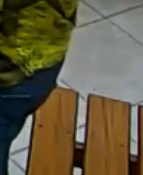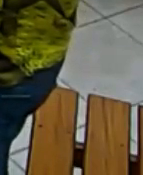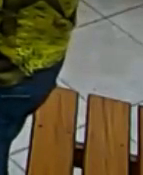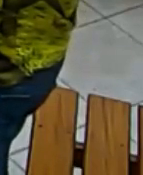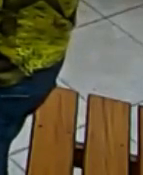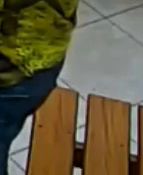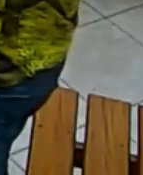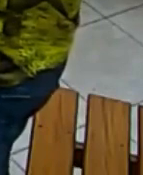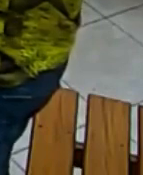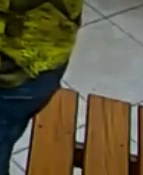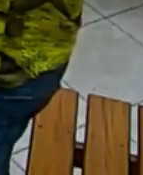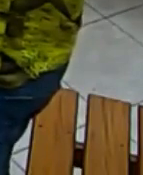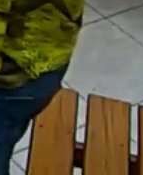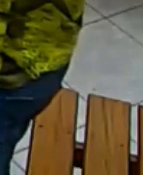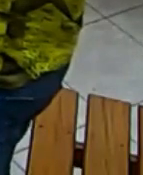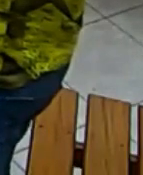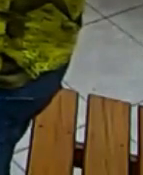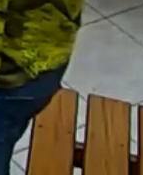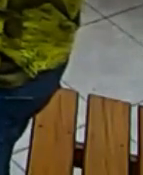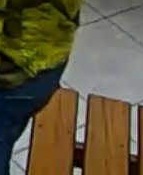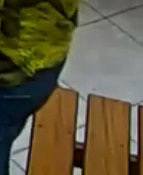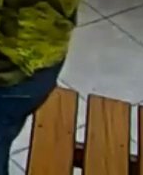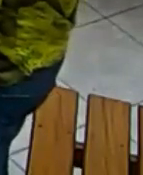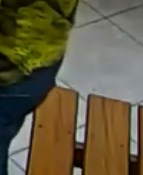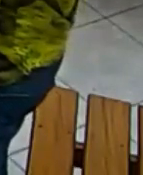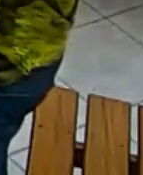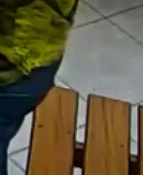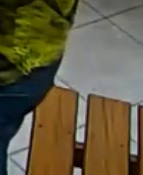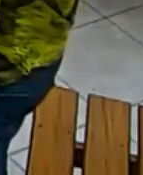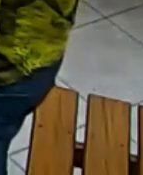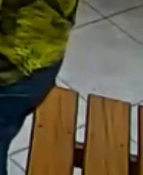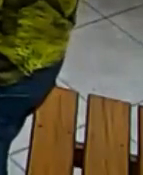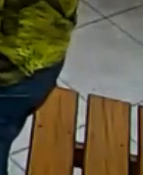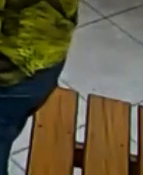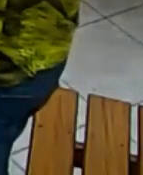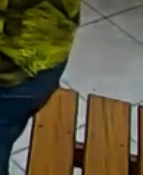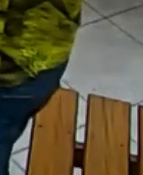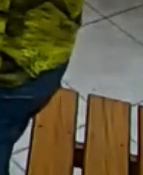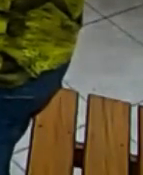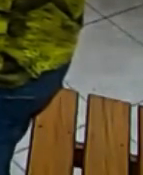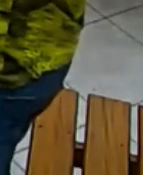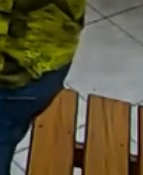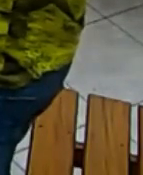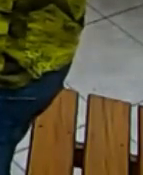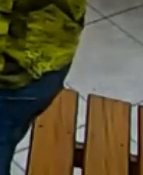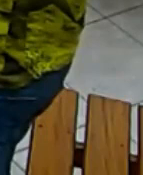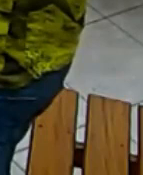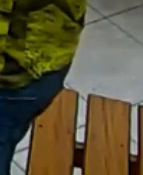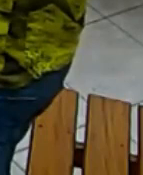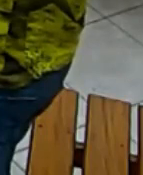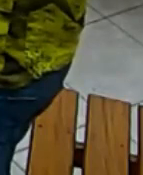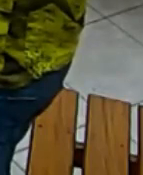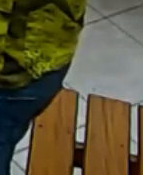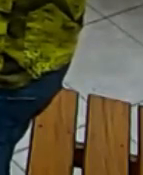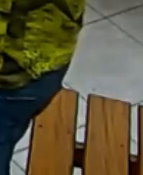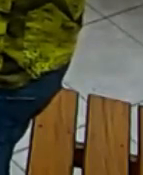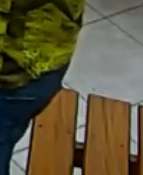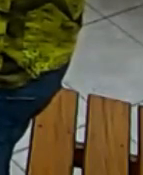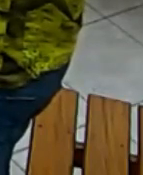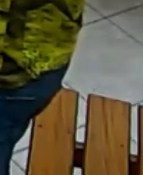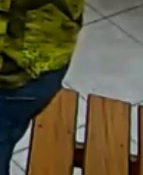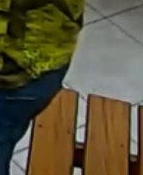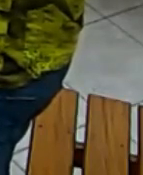be, Lord. We ask, Lord, that your presence be with them, Lord, and as they focus and concentrate in